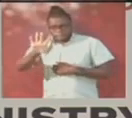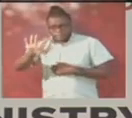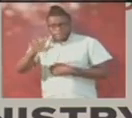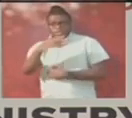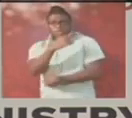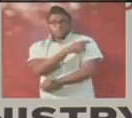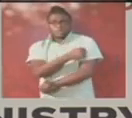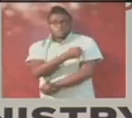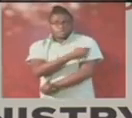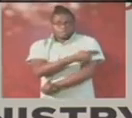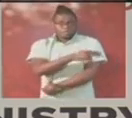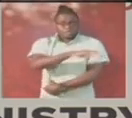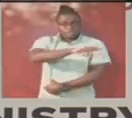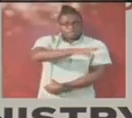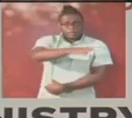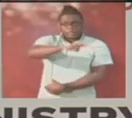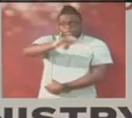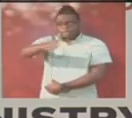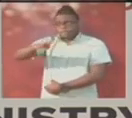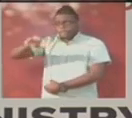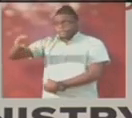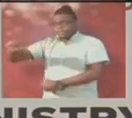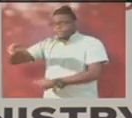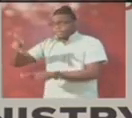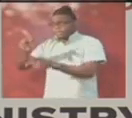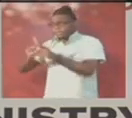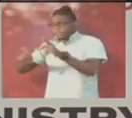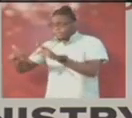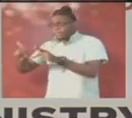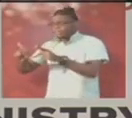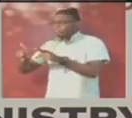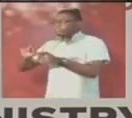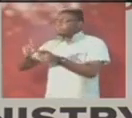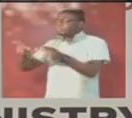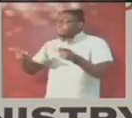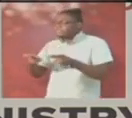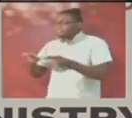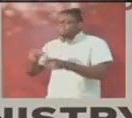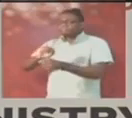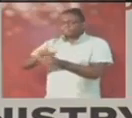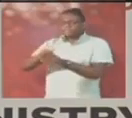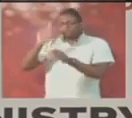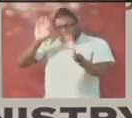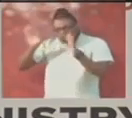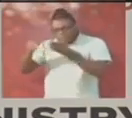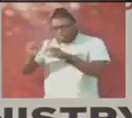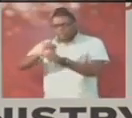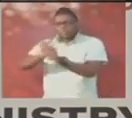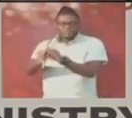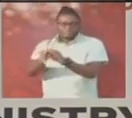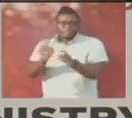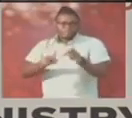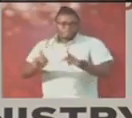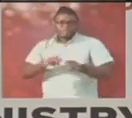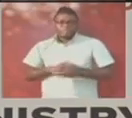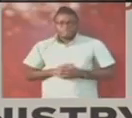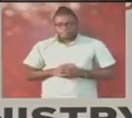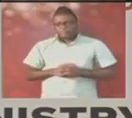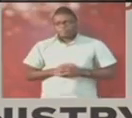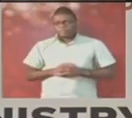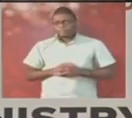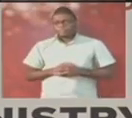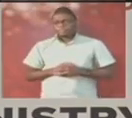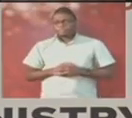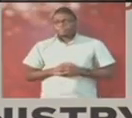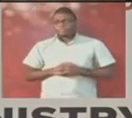institutions within the parallel healthcare system for care of ill confirmed COVID positive patients. At